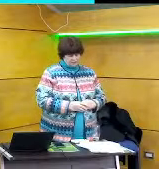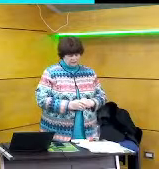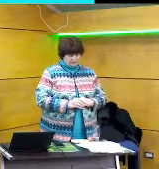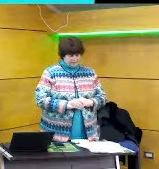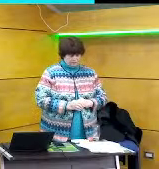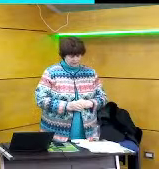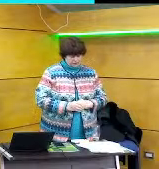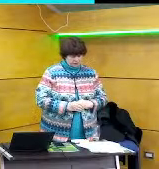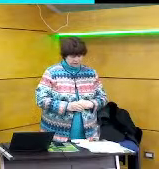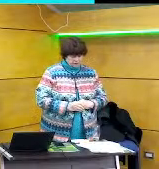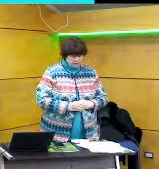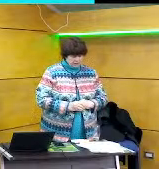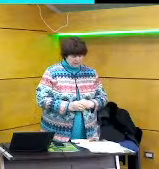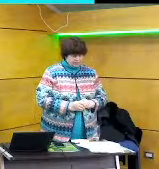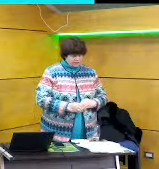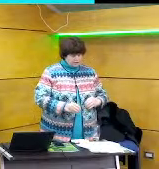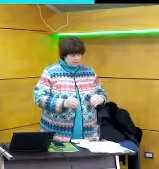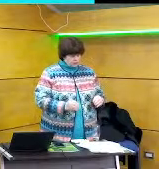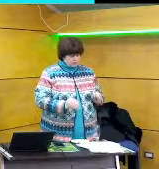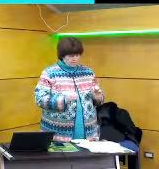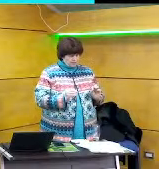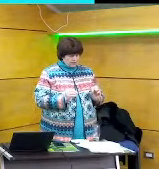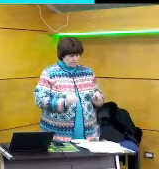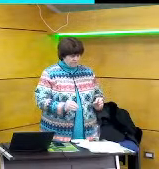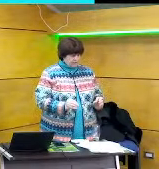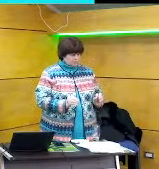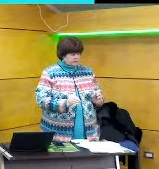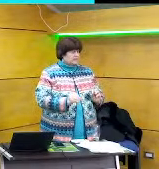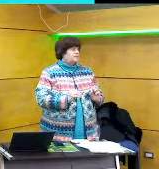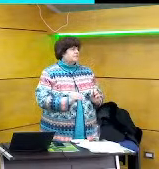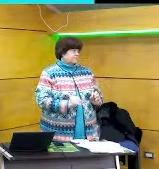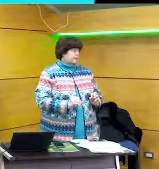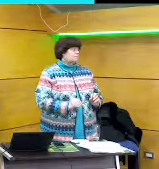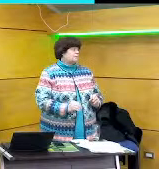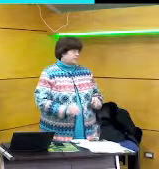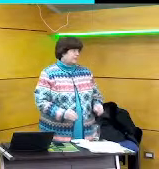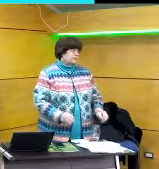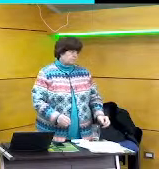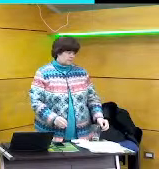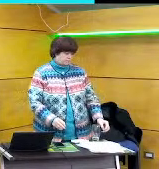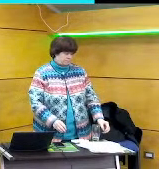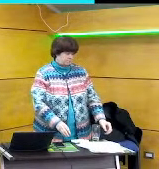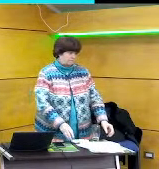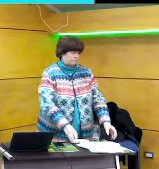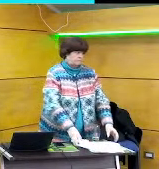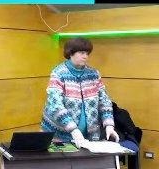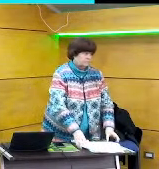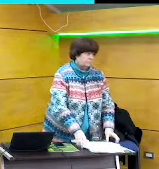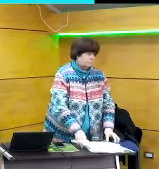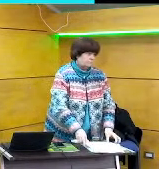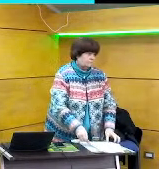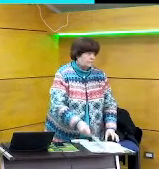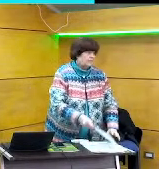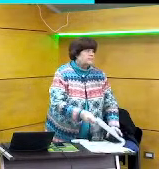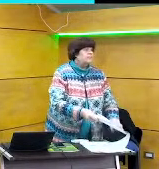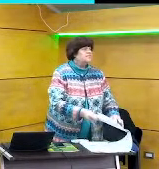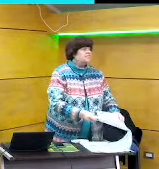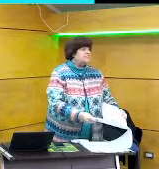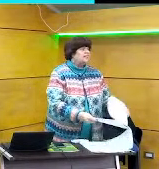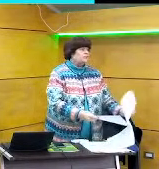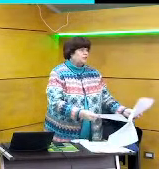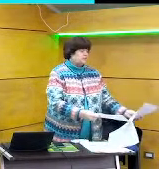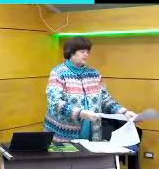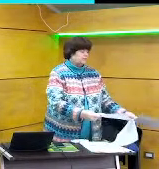mother tongue language, these nerve fibers stop developing. It's in